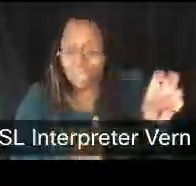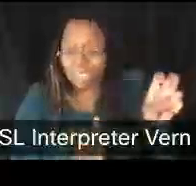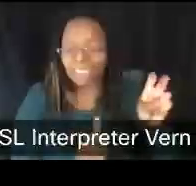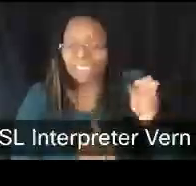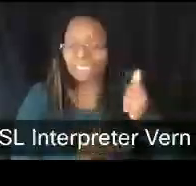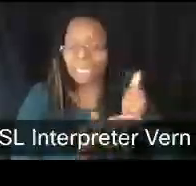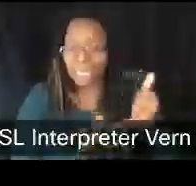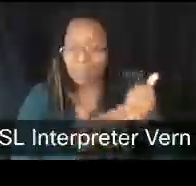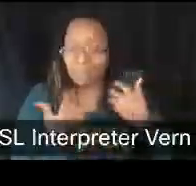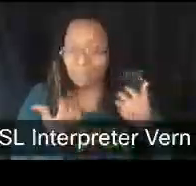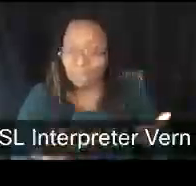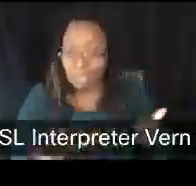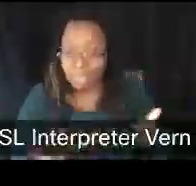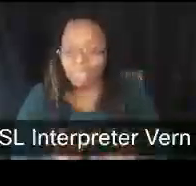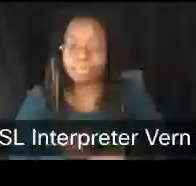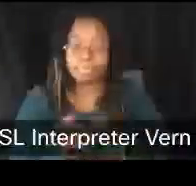and support.